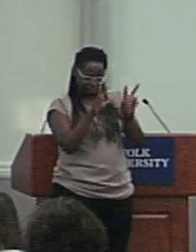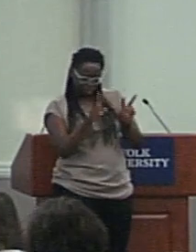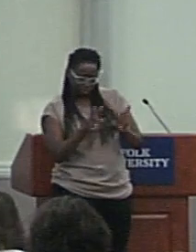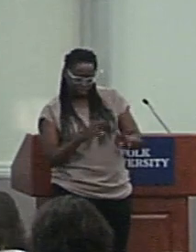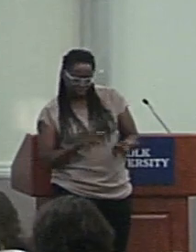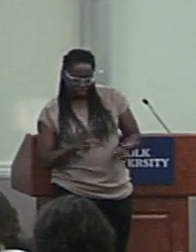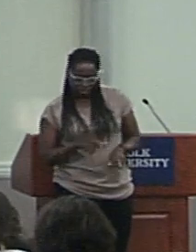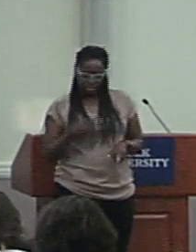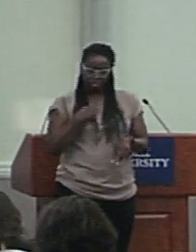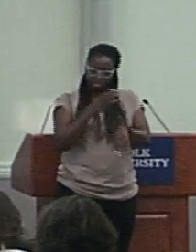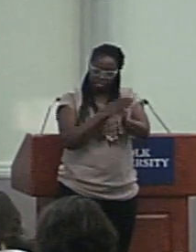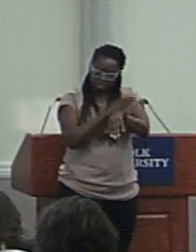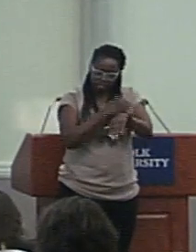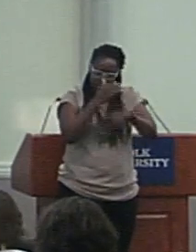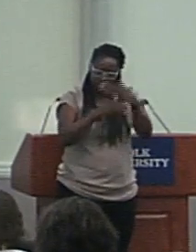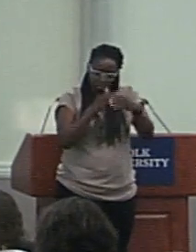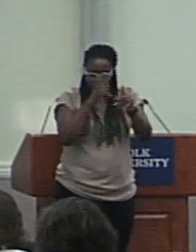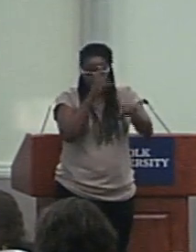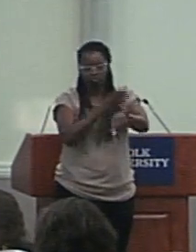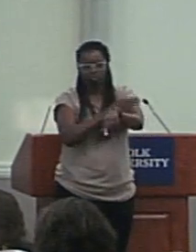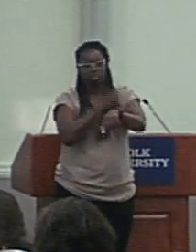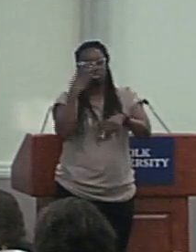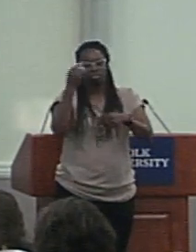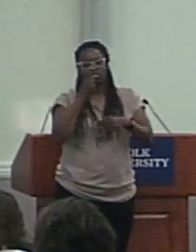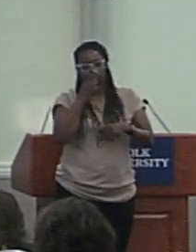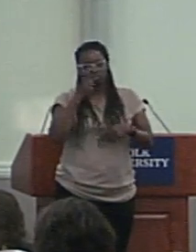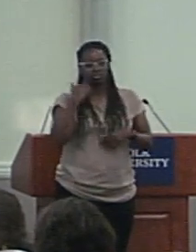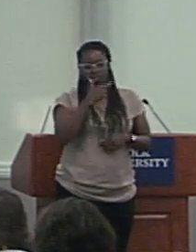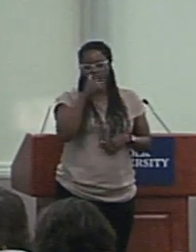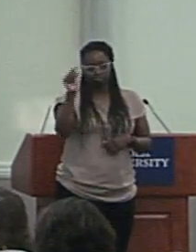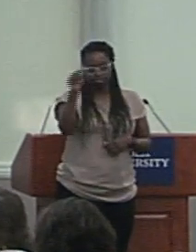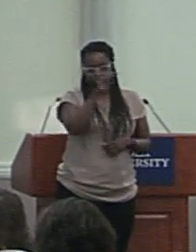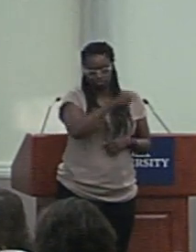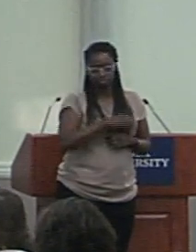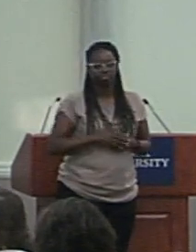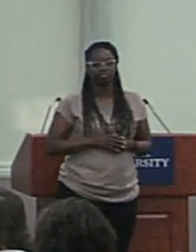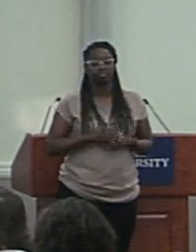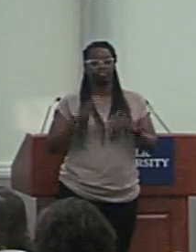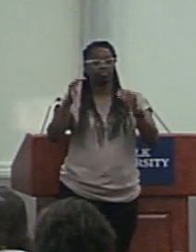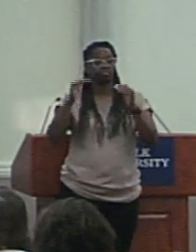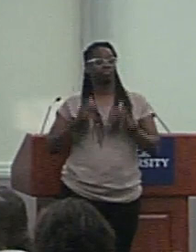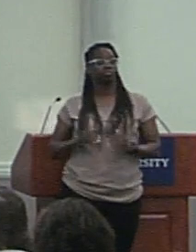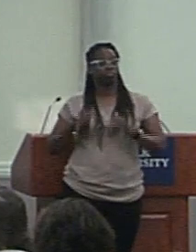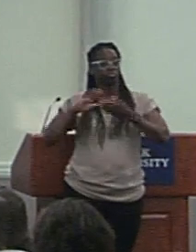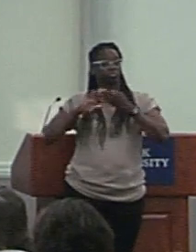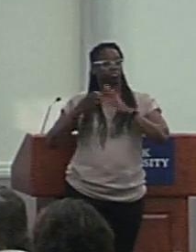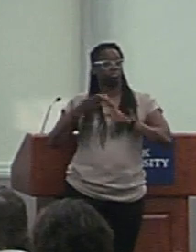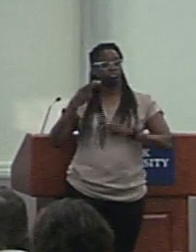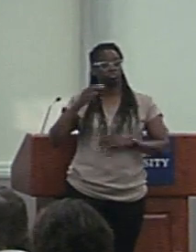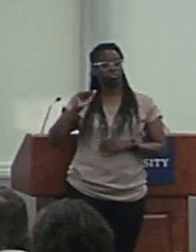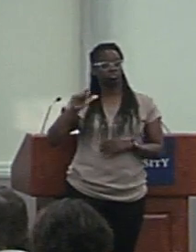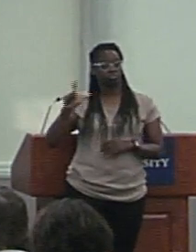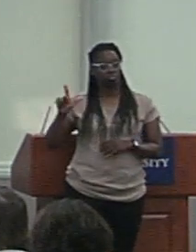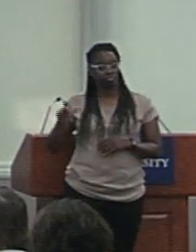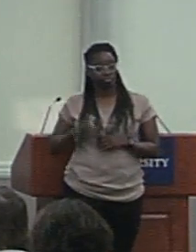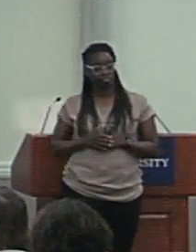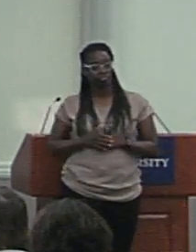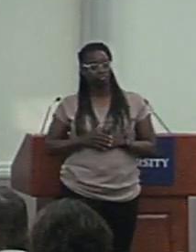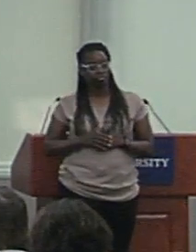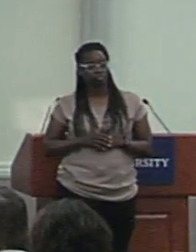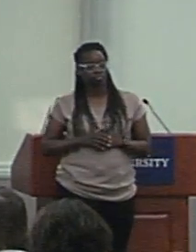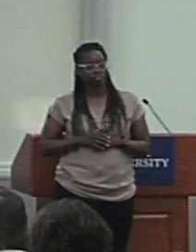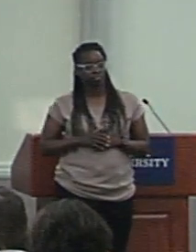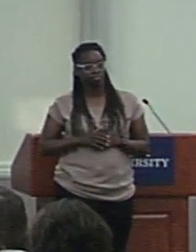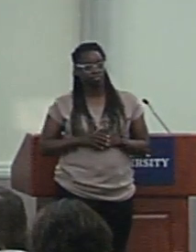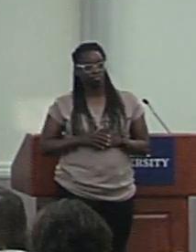program. Accessibility upgrades in City Hall. We mentioned the City Hall Plaza, Elizabeth mentioned. We do